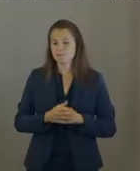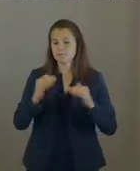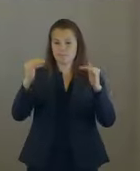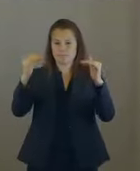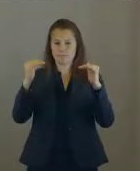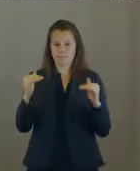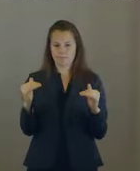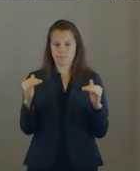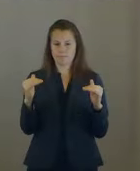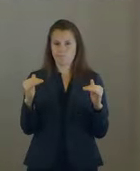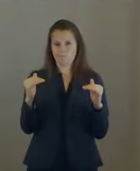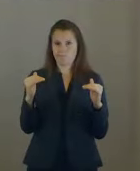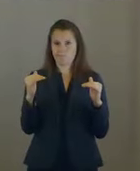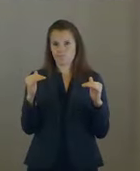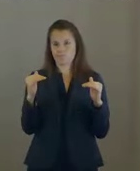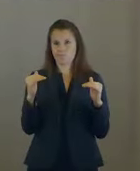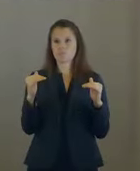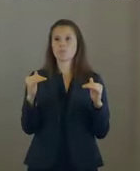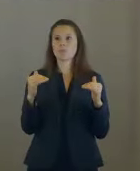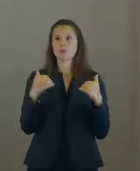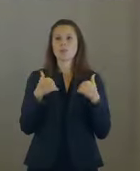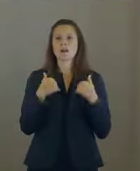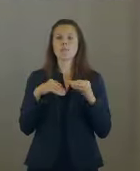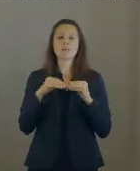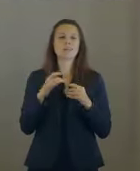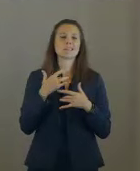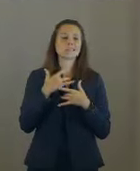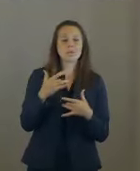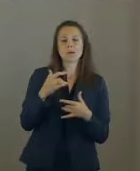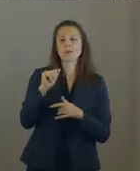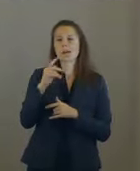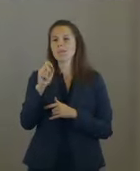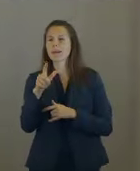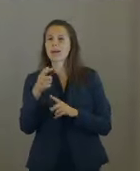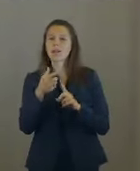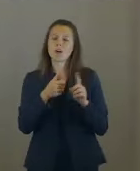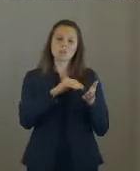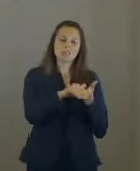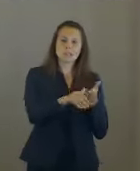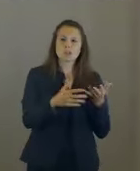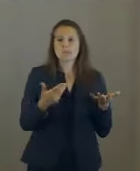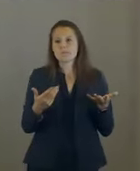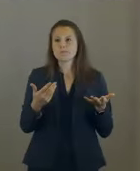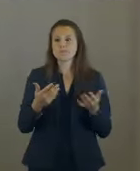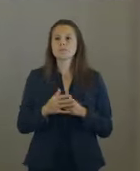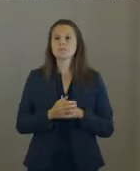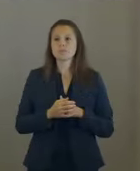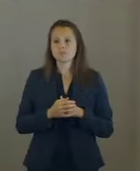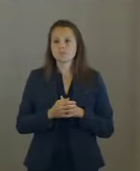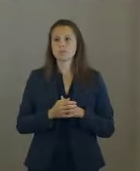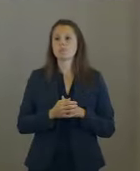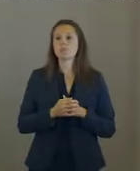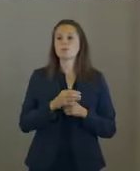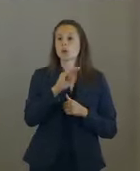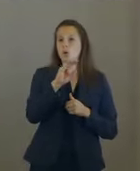Moving down the line here, where we have sort of more typical appeals from dismissals. Rob